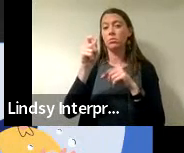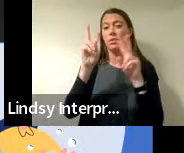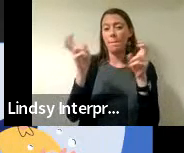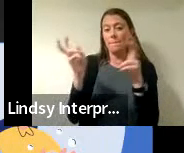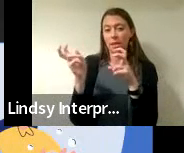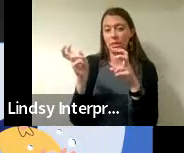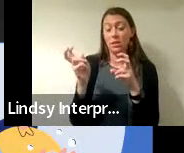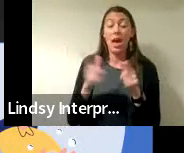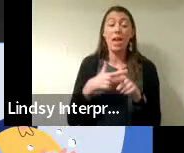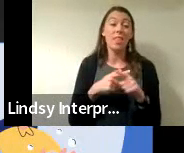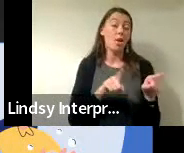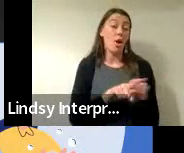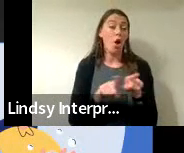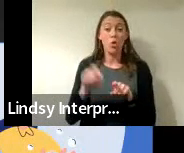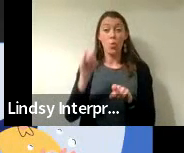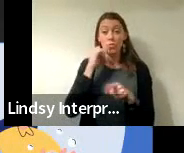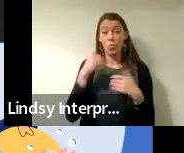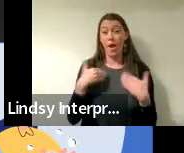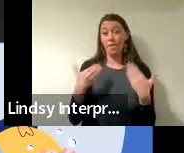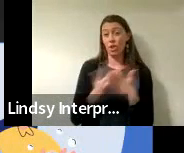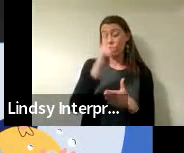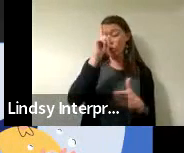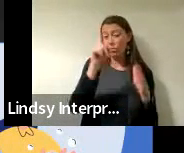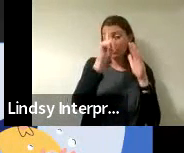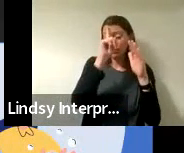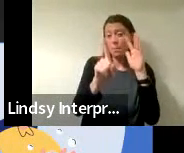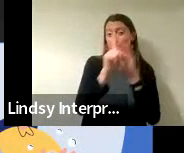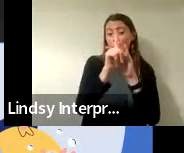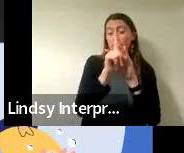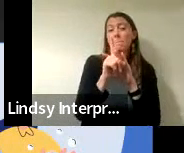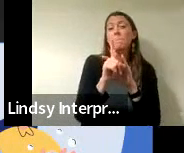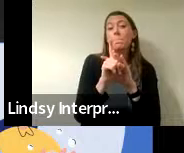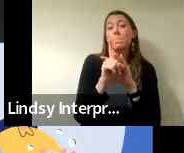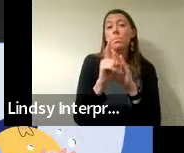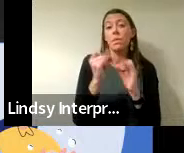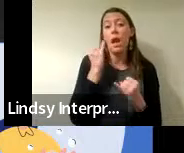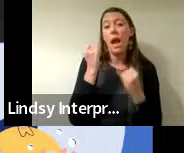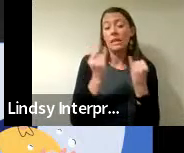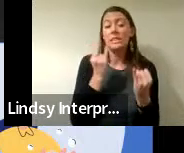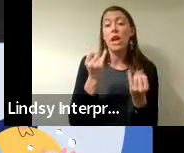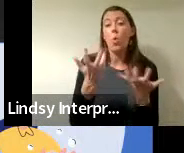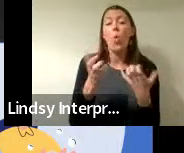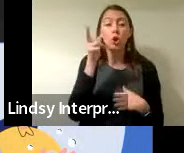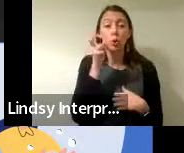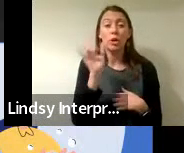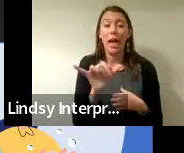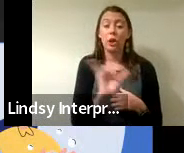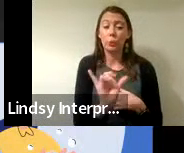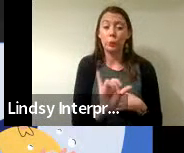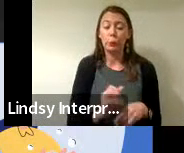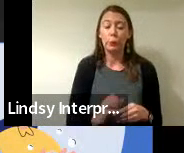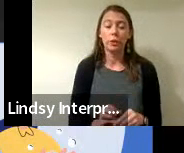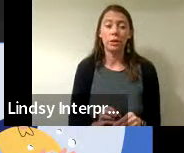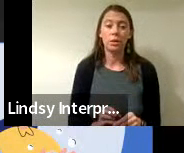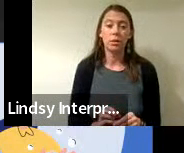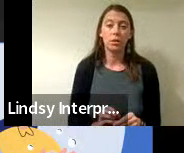different strategies, we want to get those as well. So